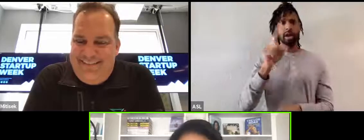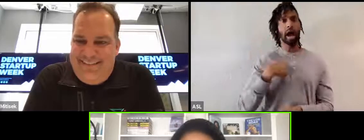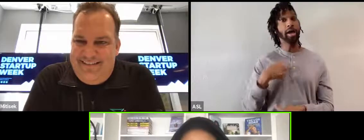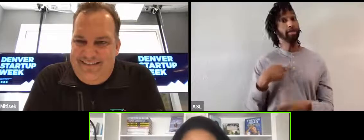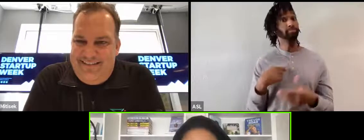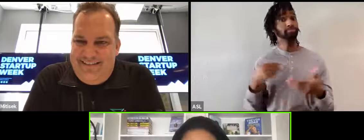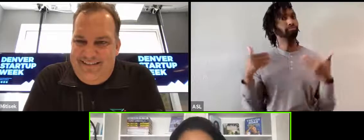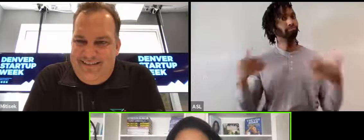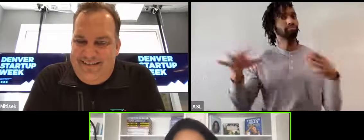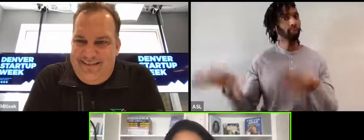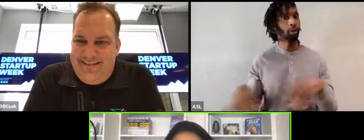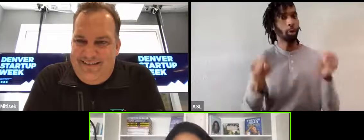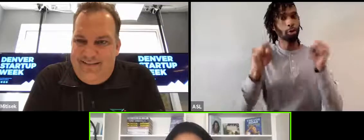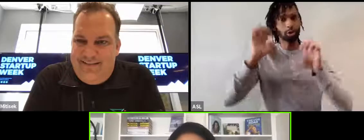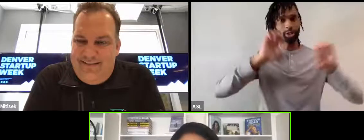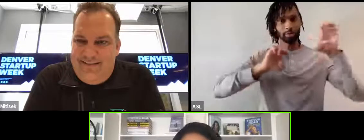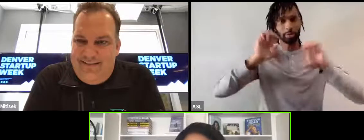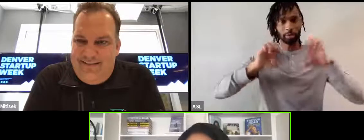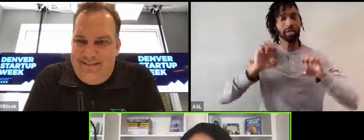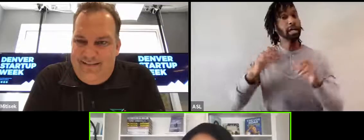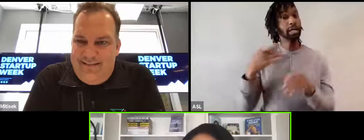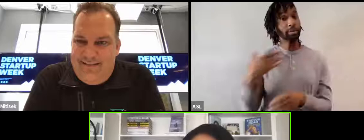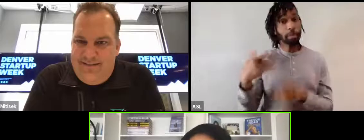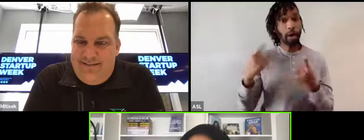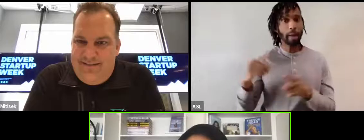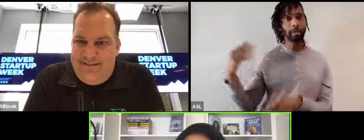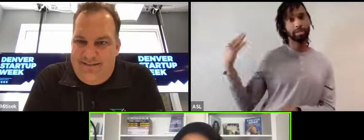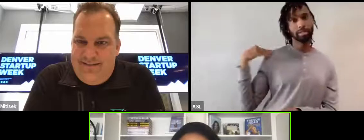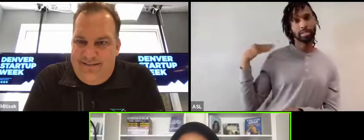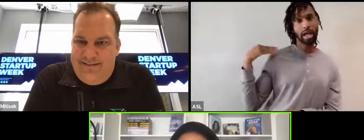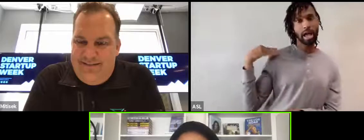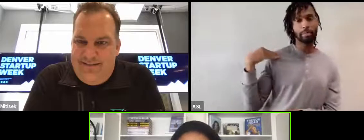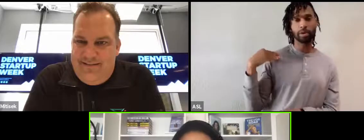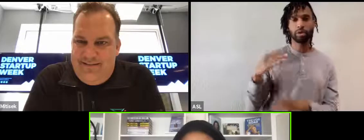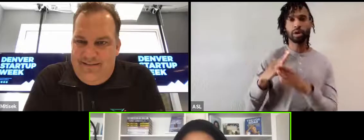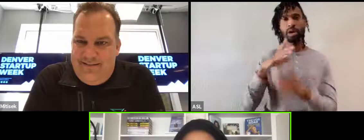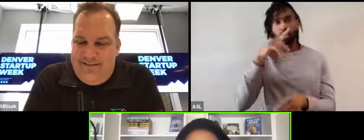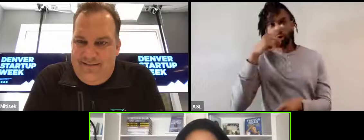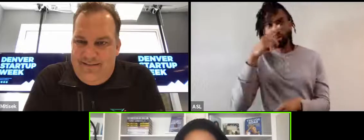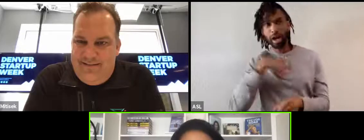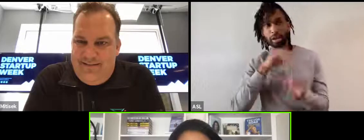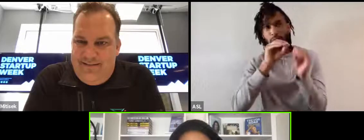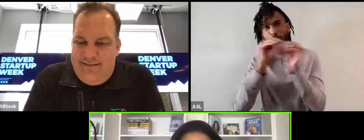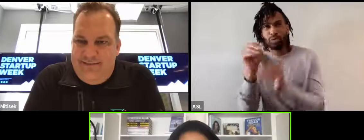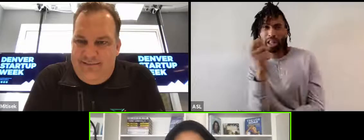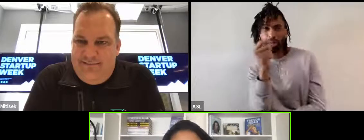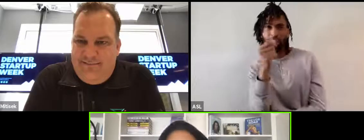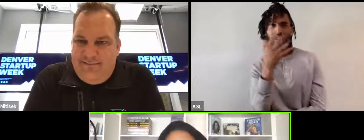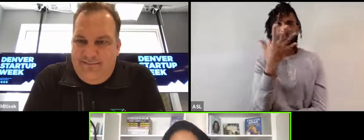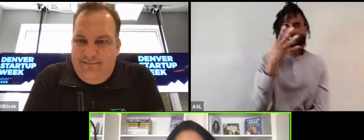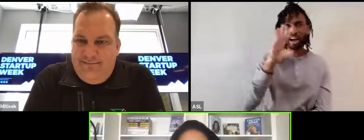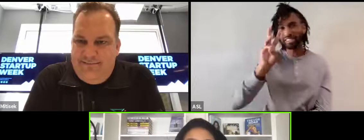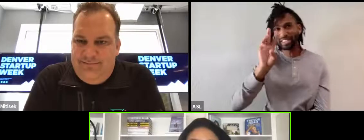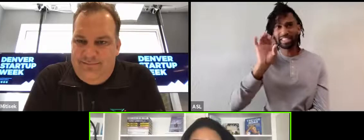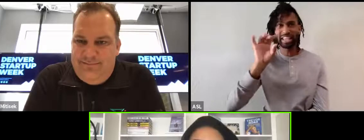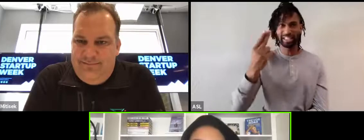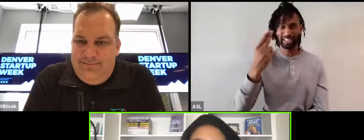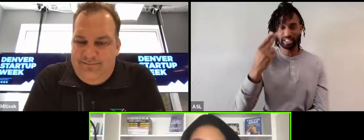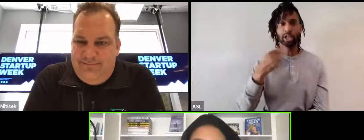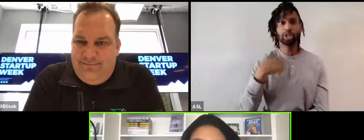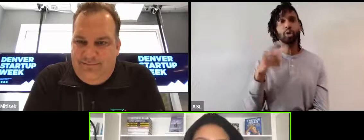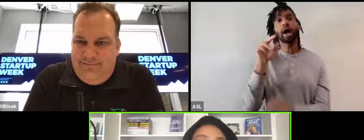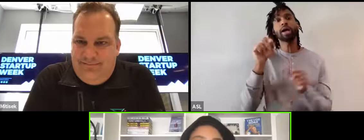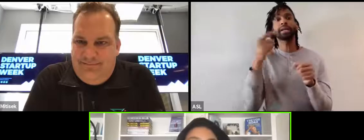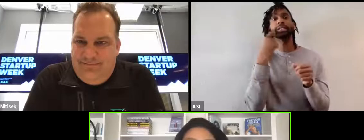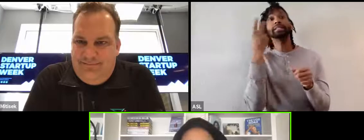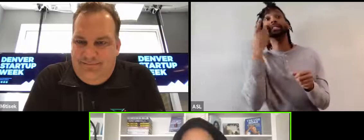again. Usually when they tap you on the shoulder and you're in their way and you say, hey, do you mind moving over 5 or 6 inches so I can just